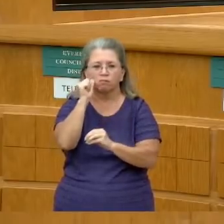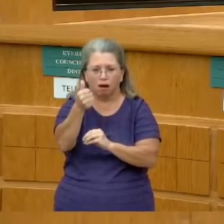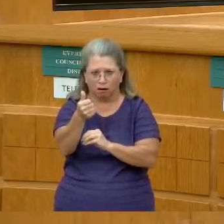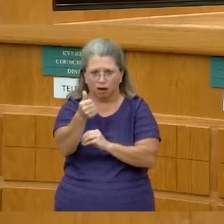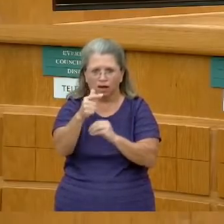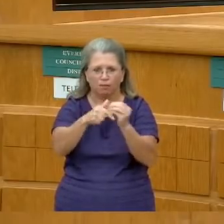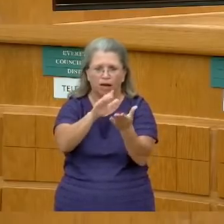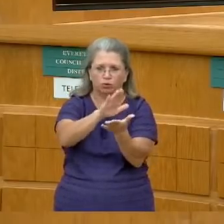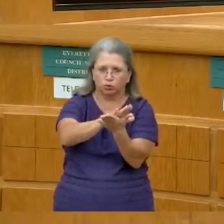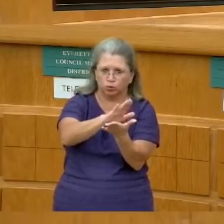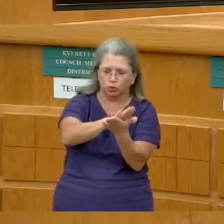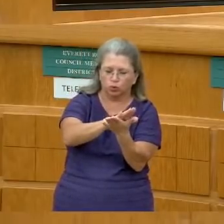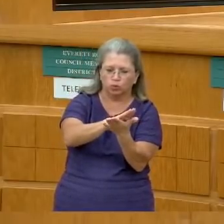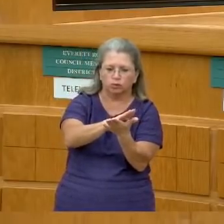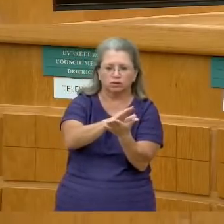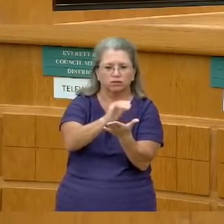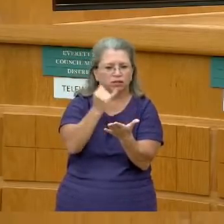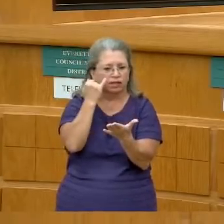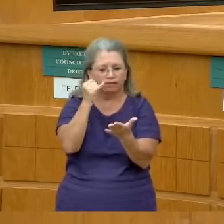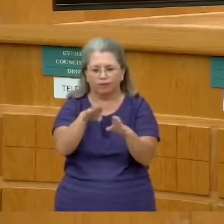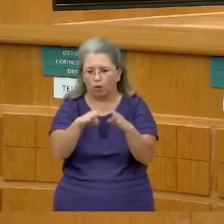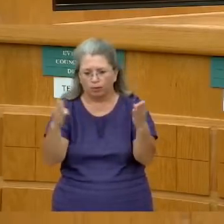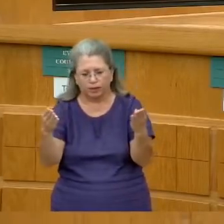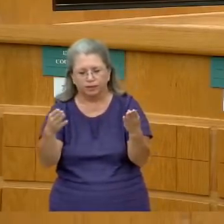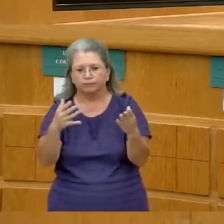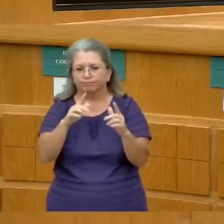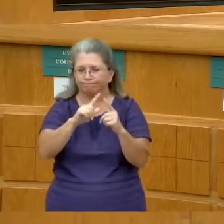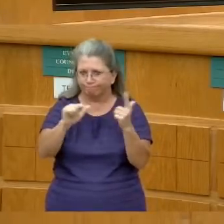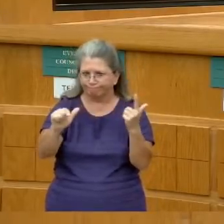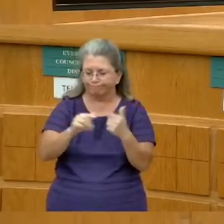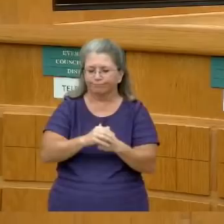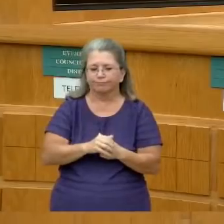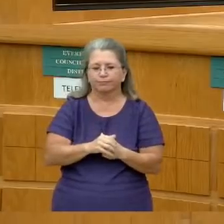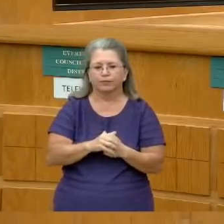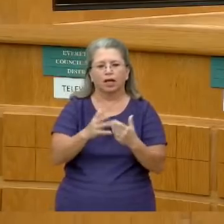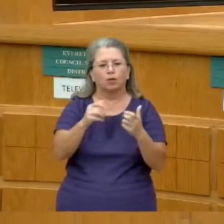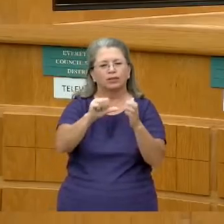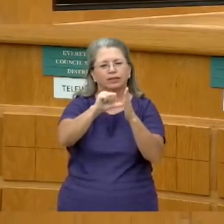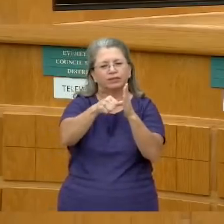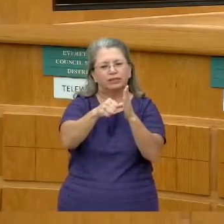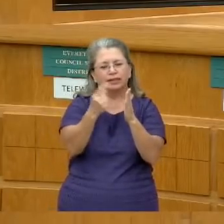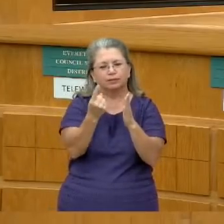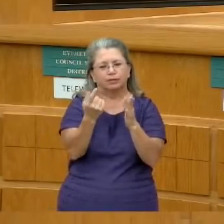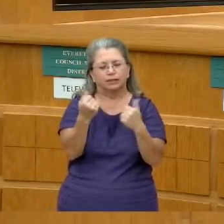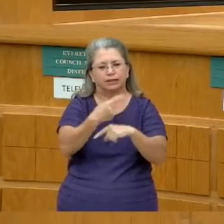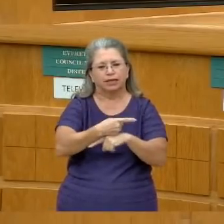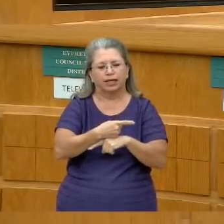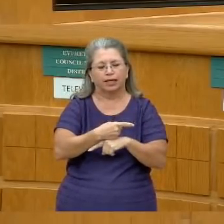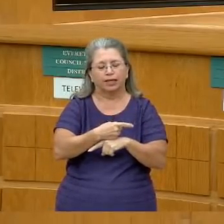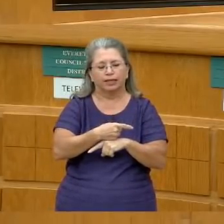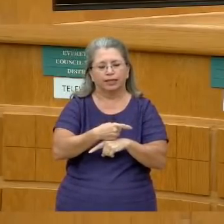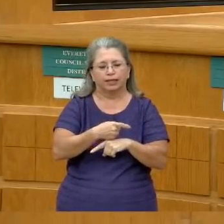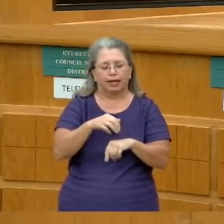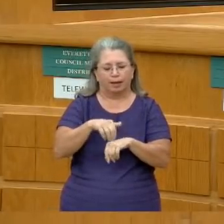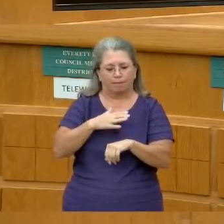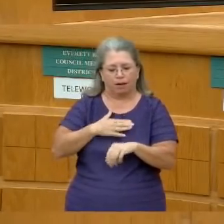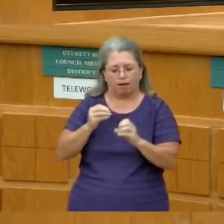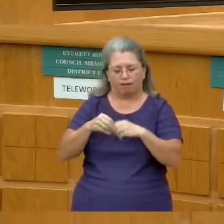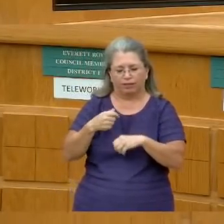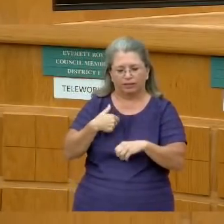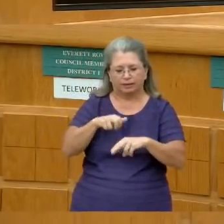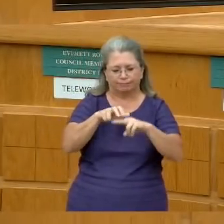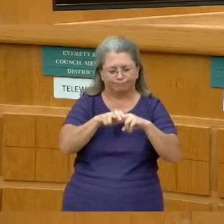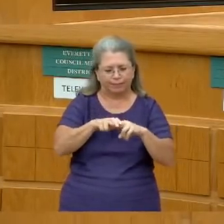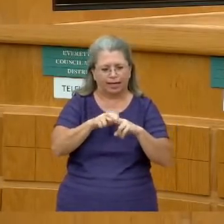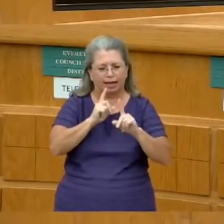and school reopenings. I want to re-emphasize something today. At my computer, I answered a lot of questions about gatherings.